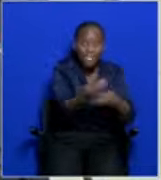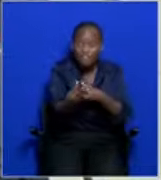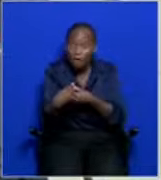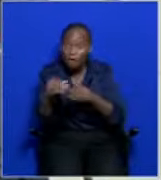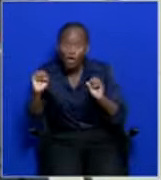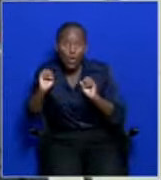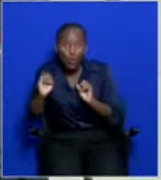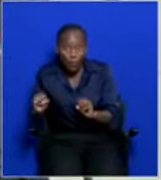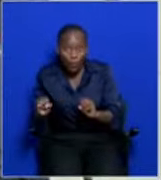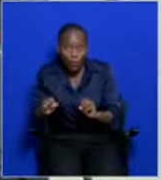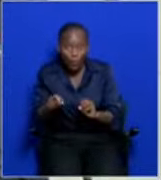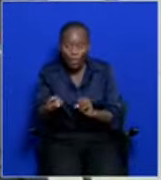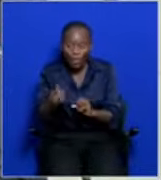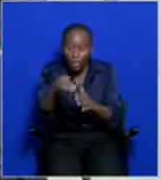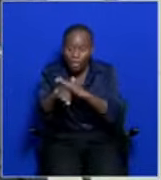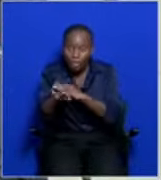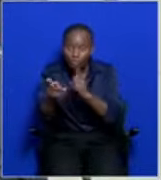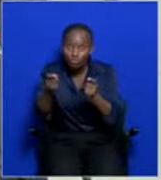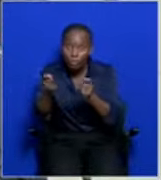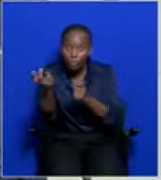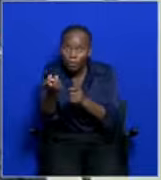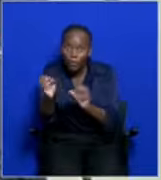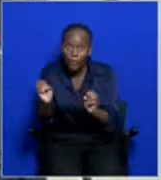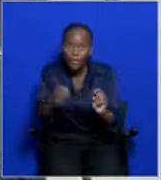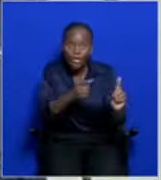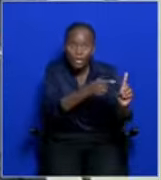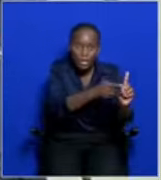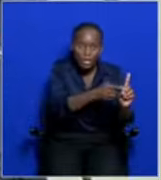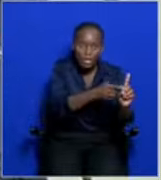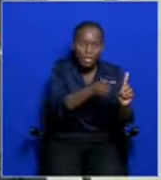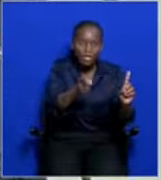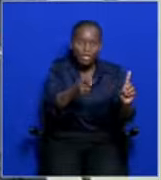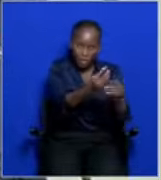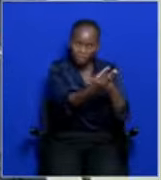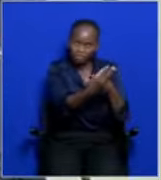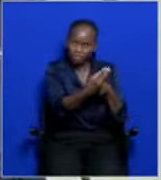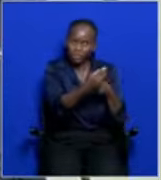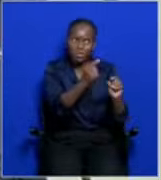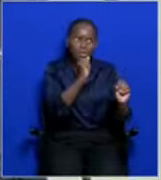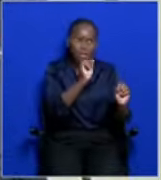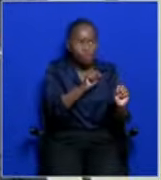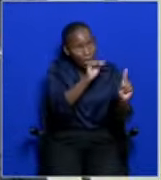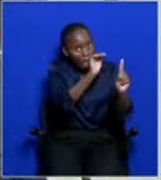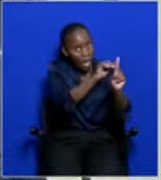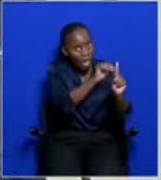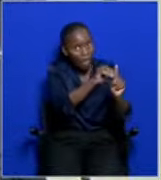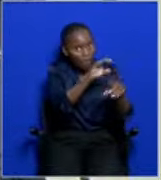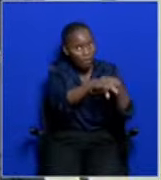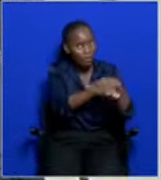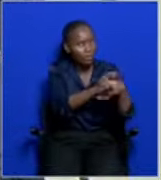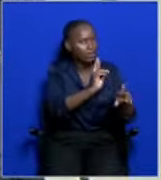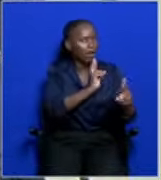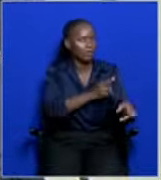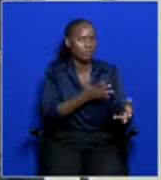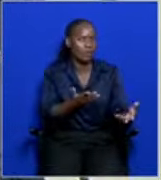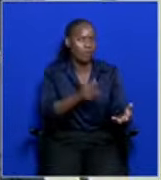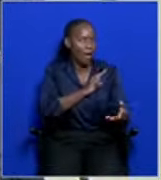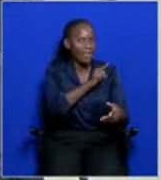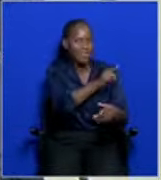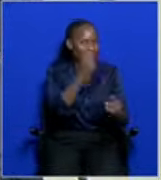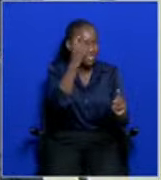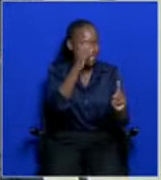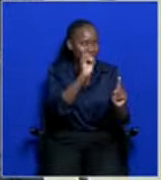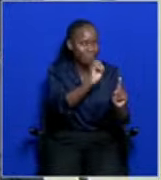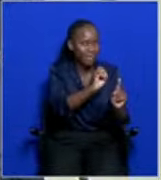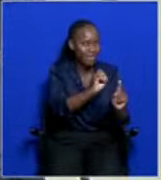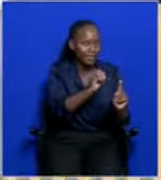he must answer to what we are looking for. Then, if we go back to the questions posed to you by Commissioner Baloyi